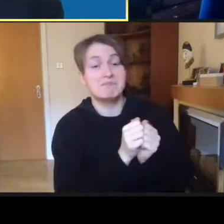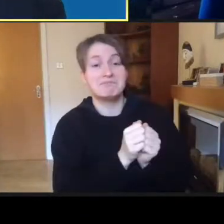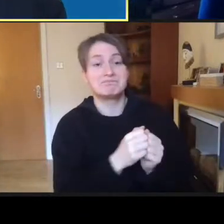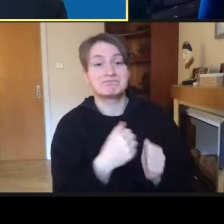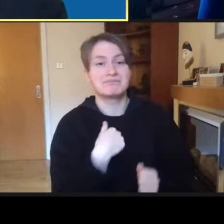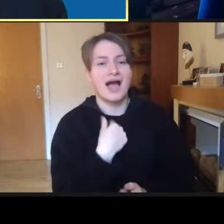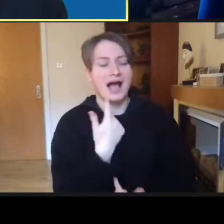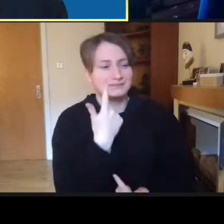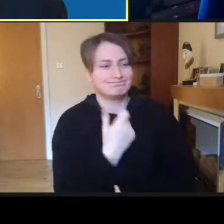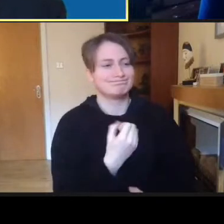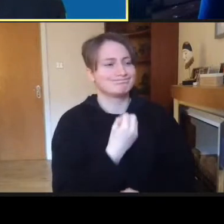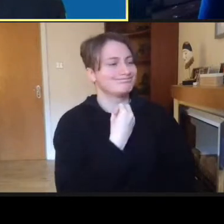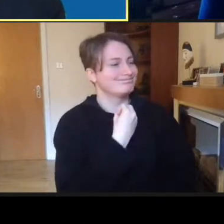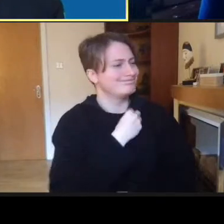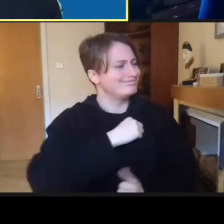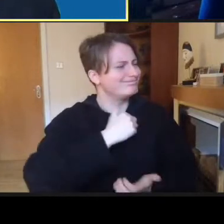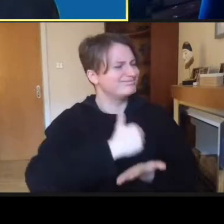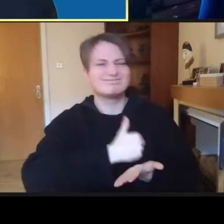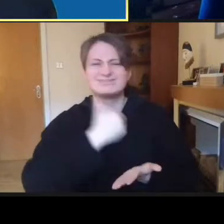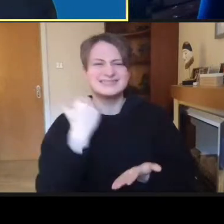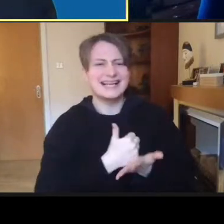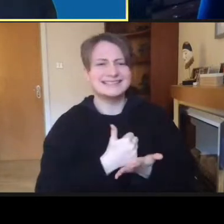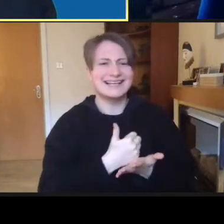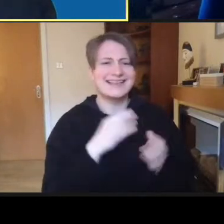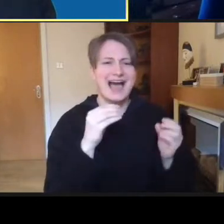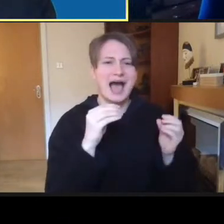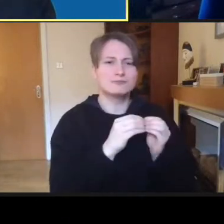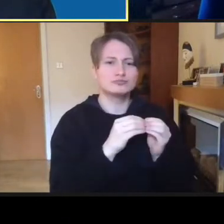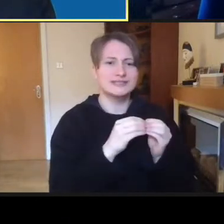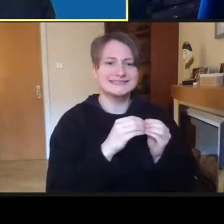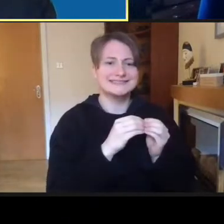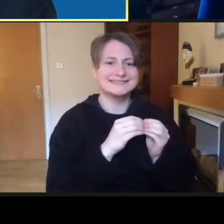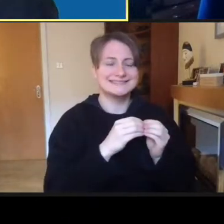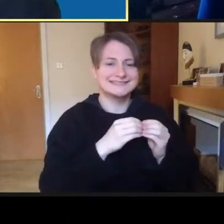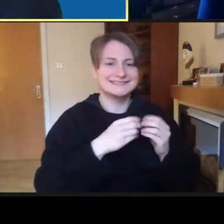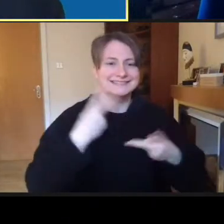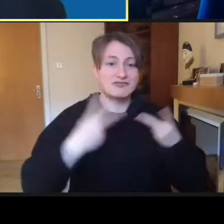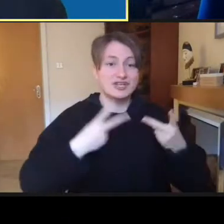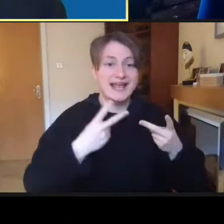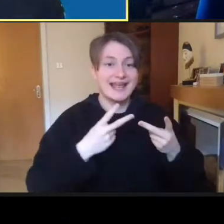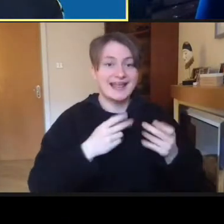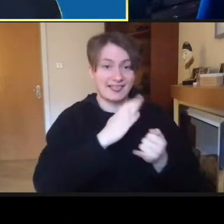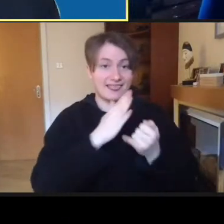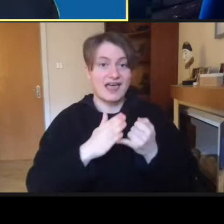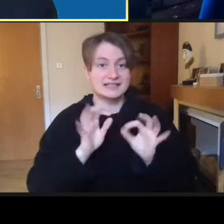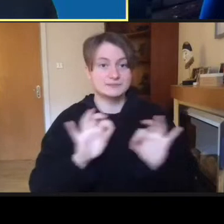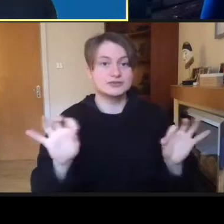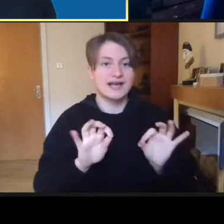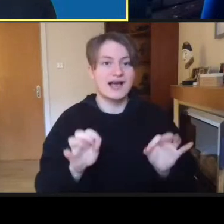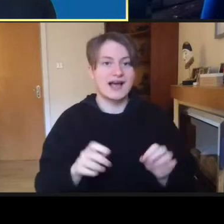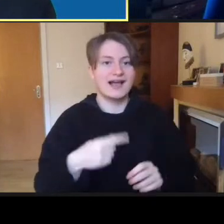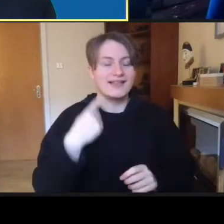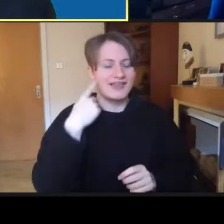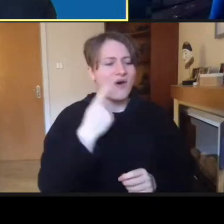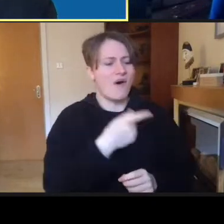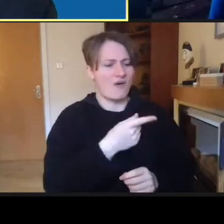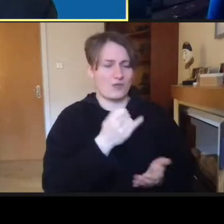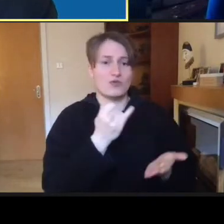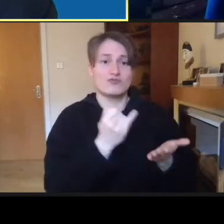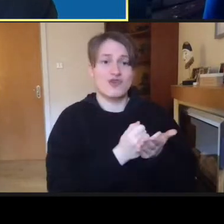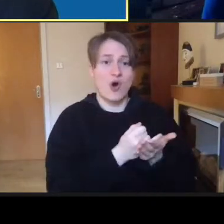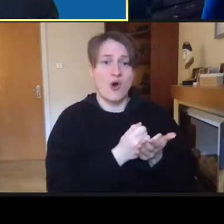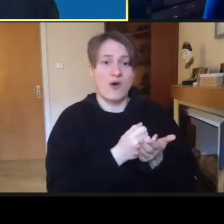people thought that Britten Serenade, the wrong note in it. Yes. It's in